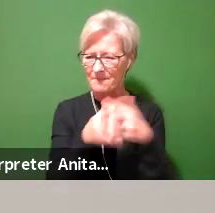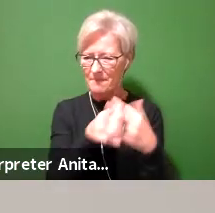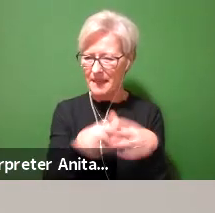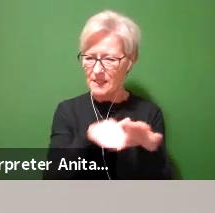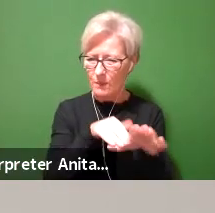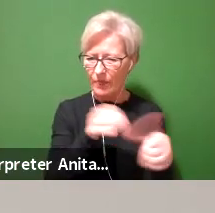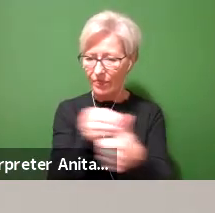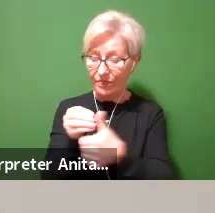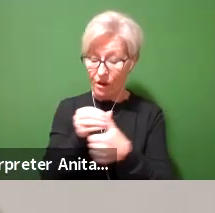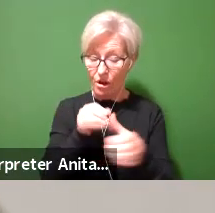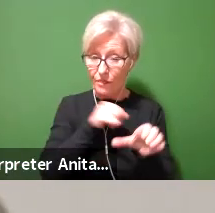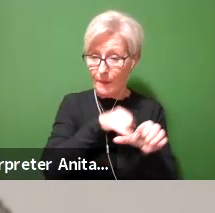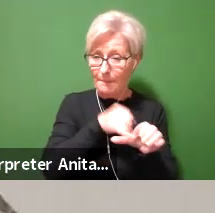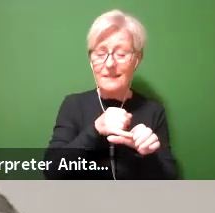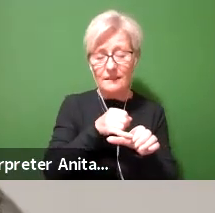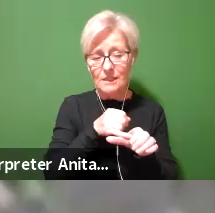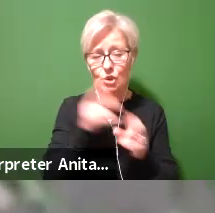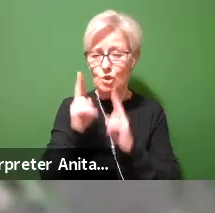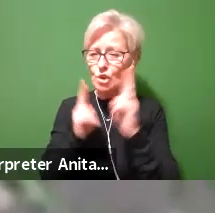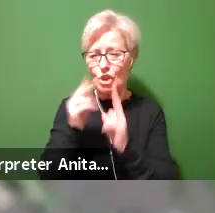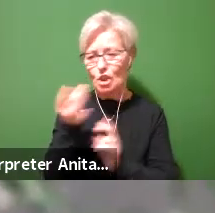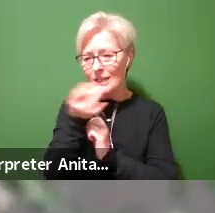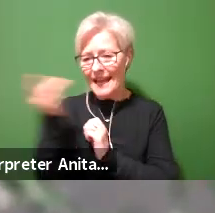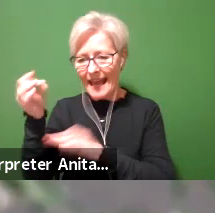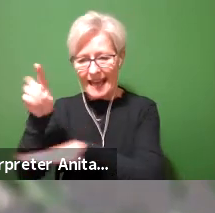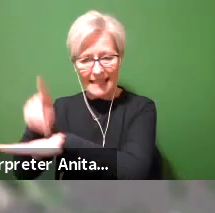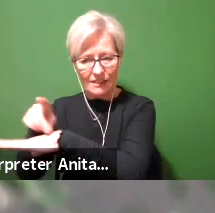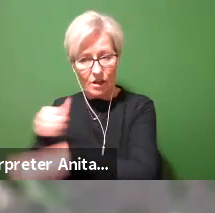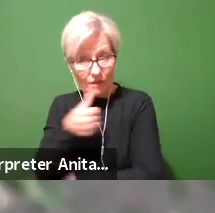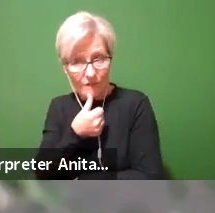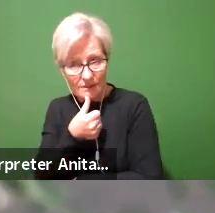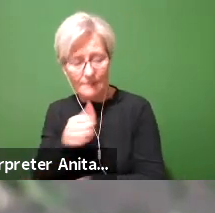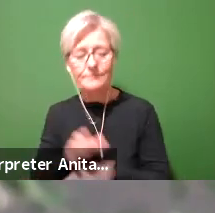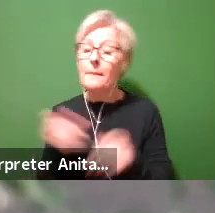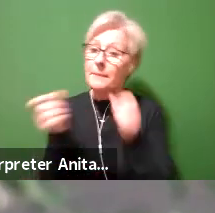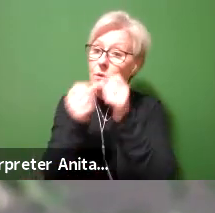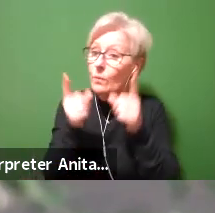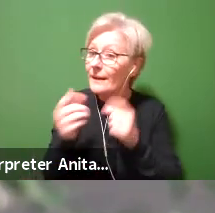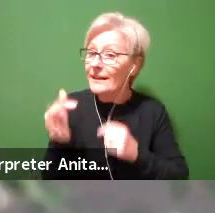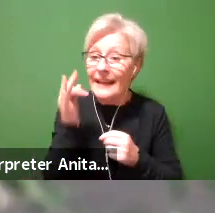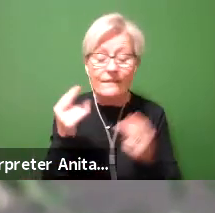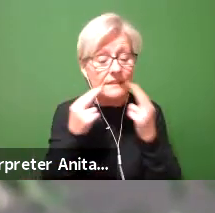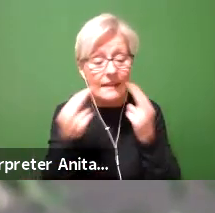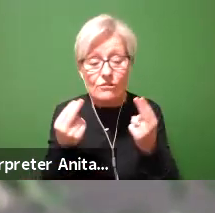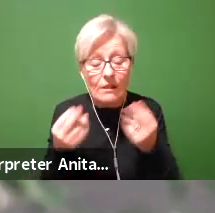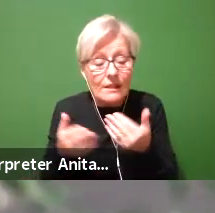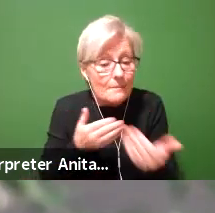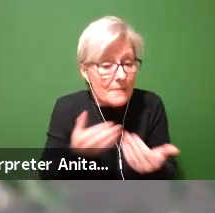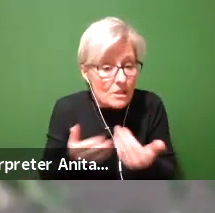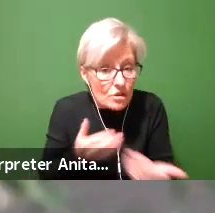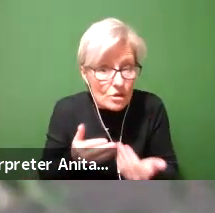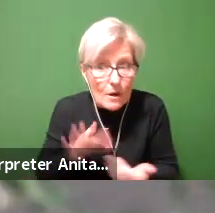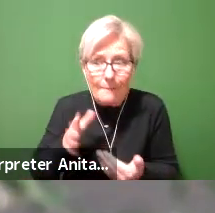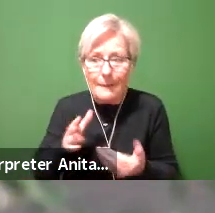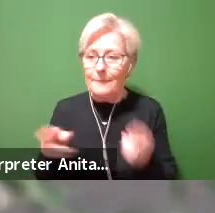without consulting your health professional. Be aware that just taking something that's natural may not be regulated, and the quality